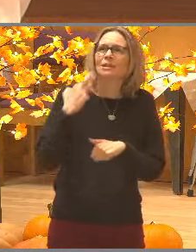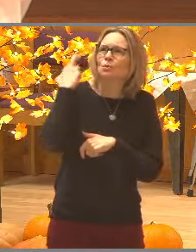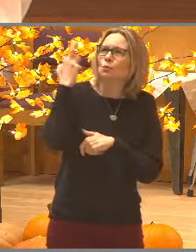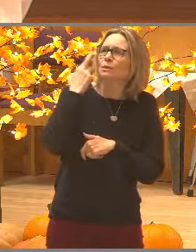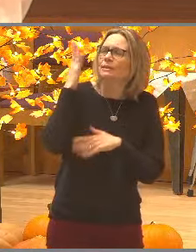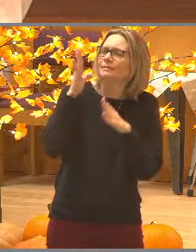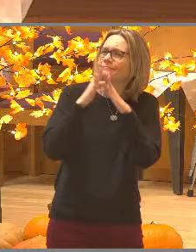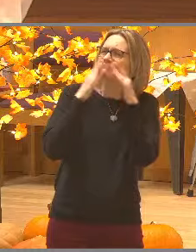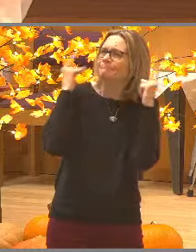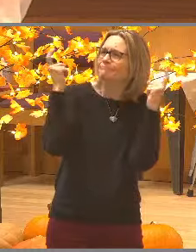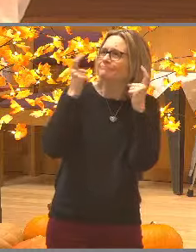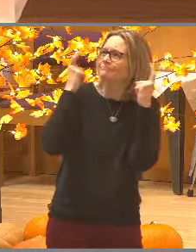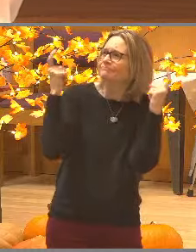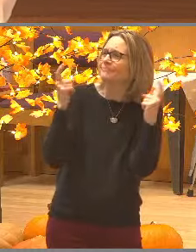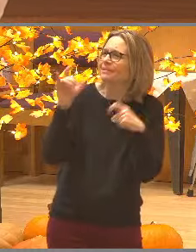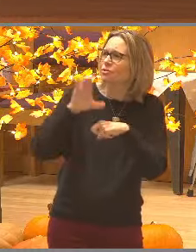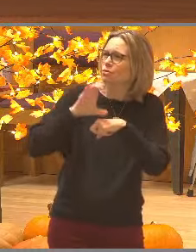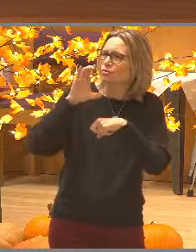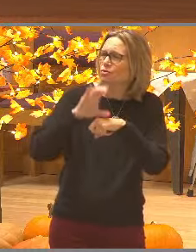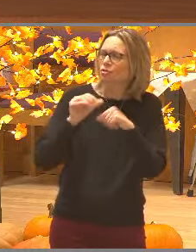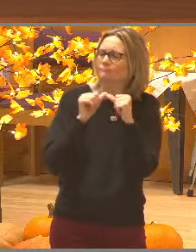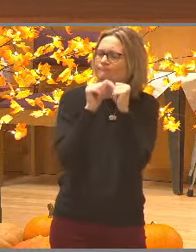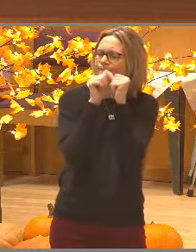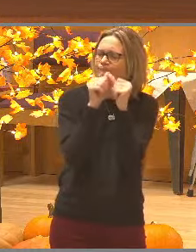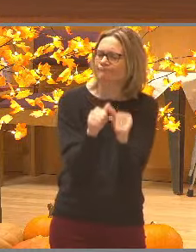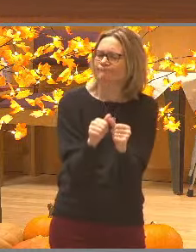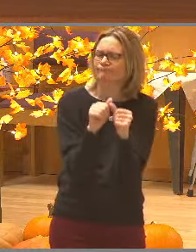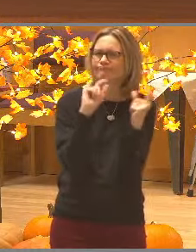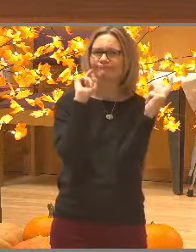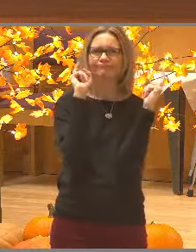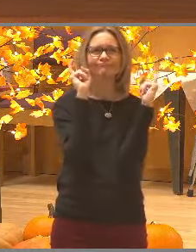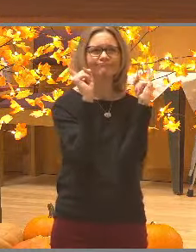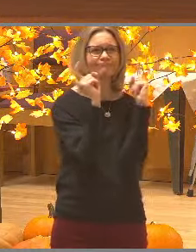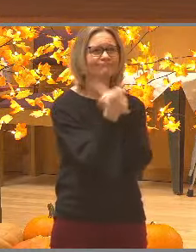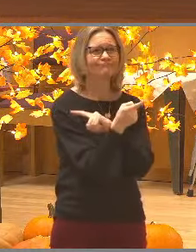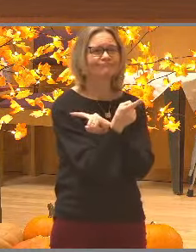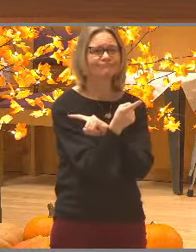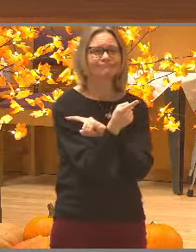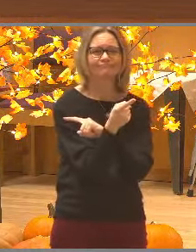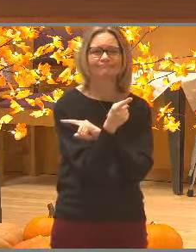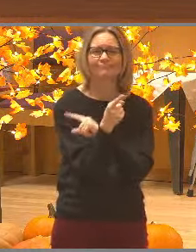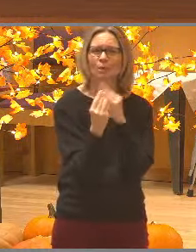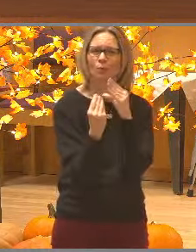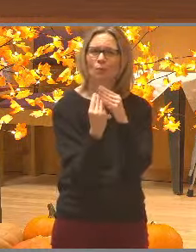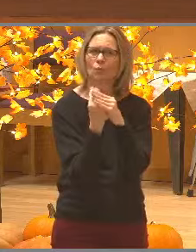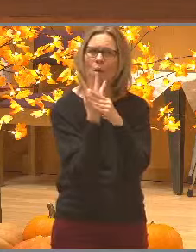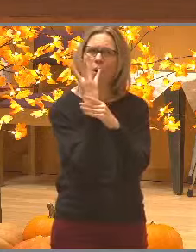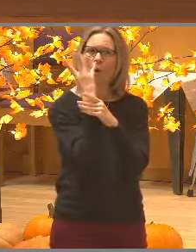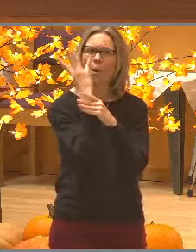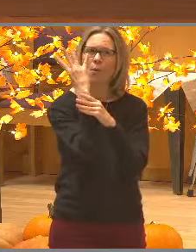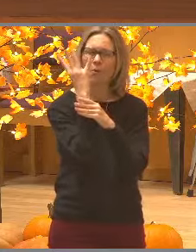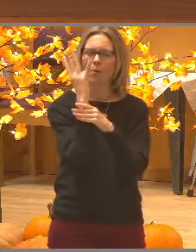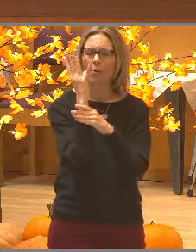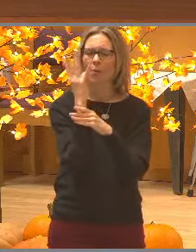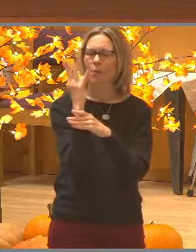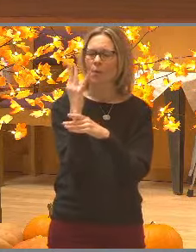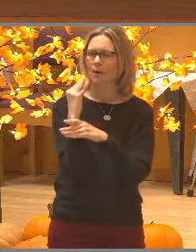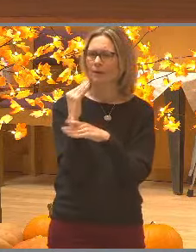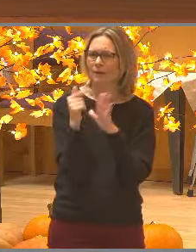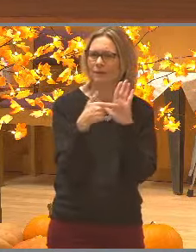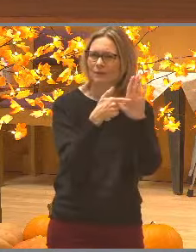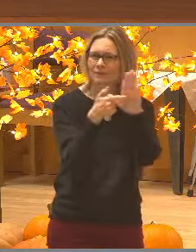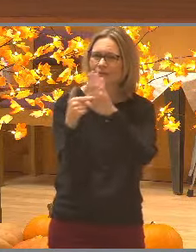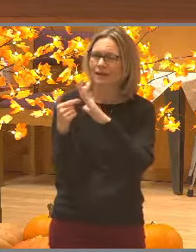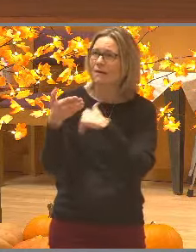celebrate as the church continues to reform and to grow and to reflect God's love and